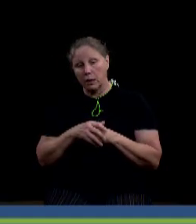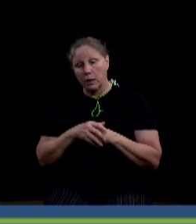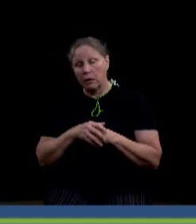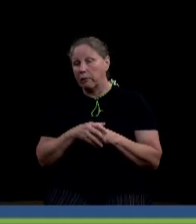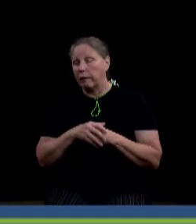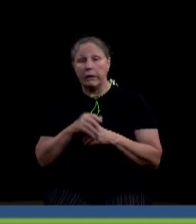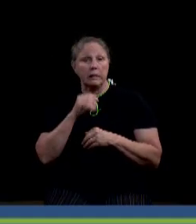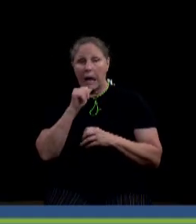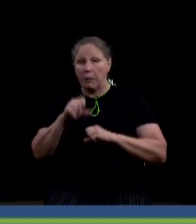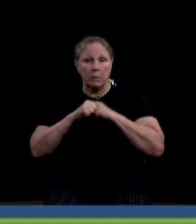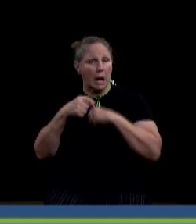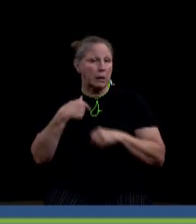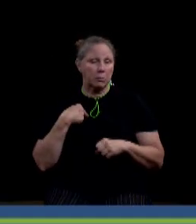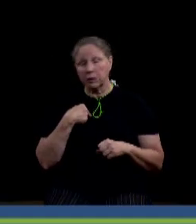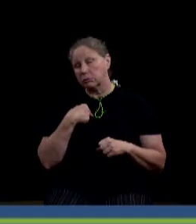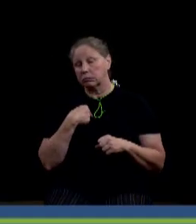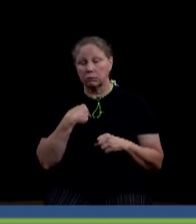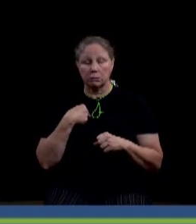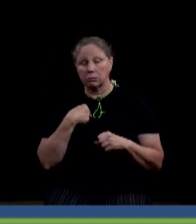with a